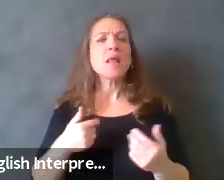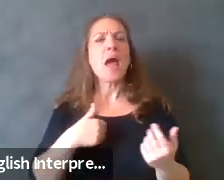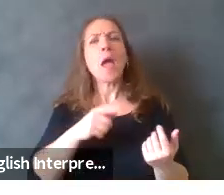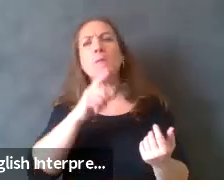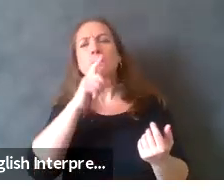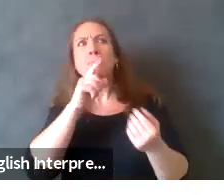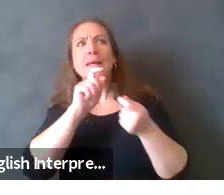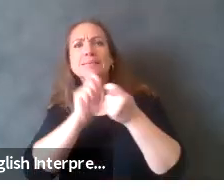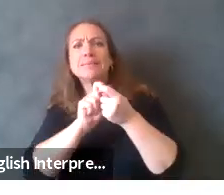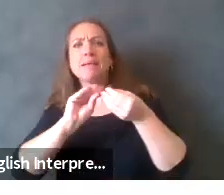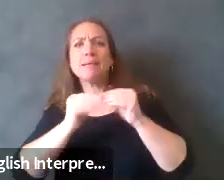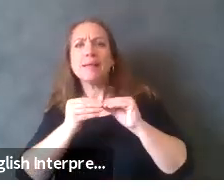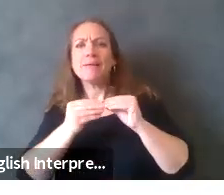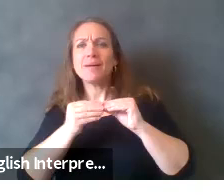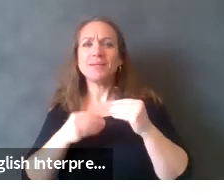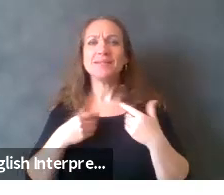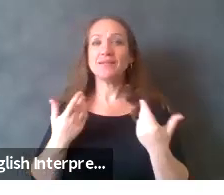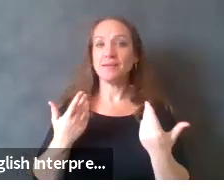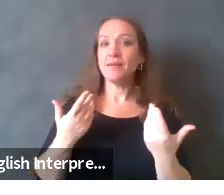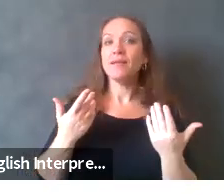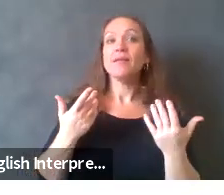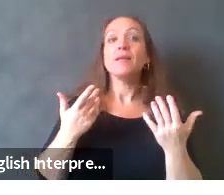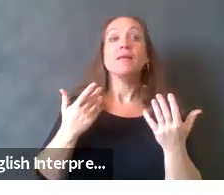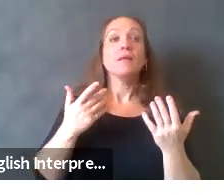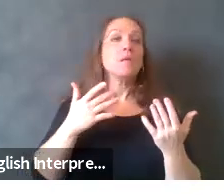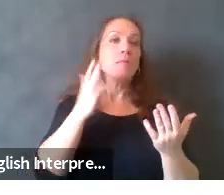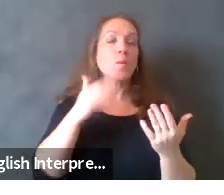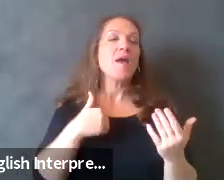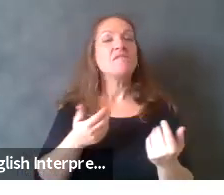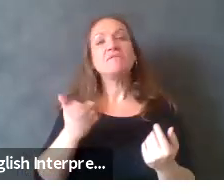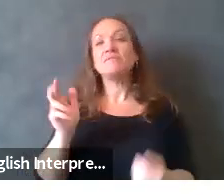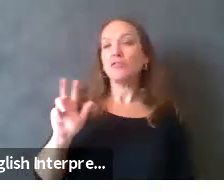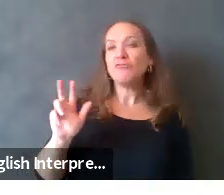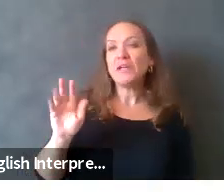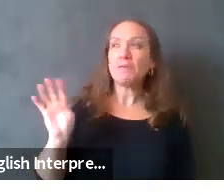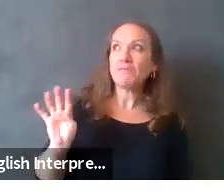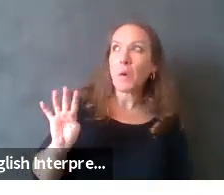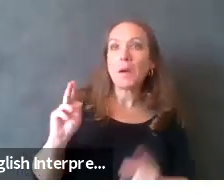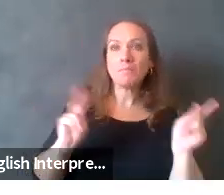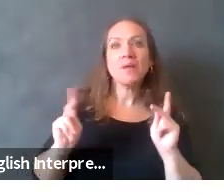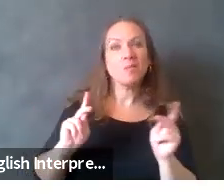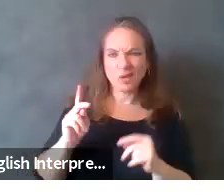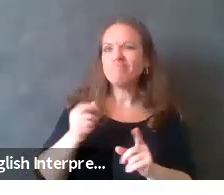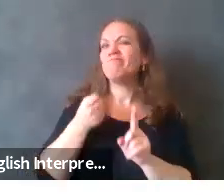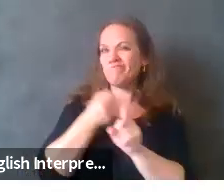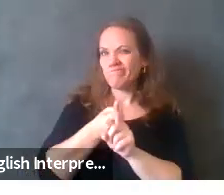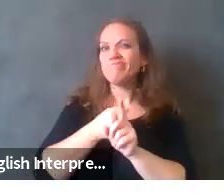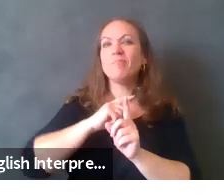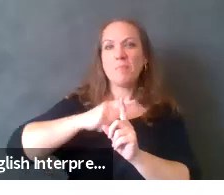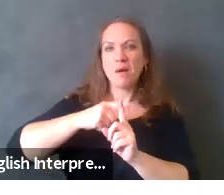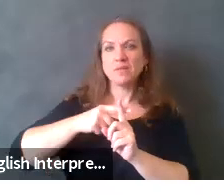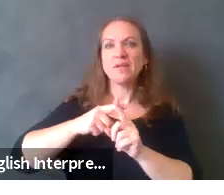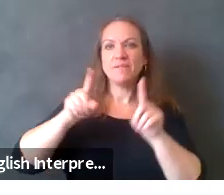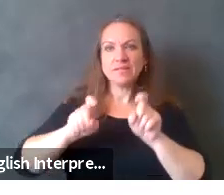number because I'm not sure it's right. I think it's only been about 3 or 4 who have tested positive for